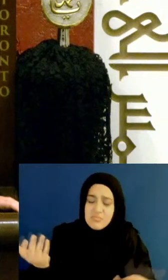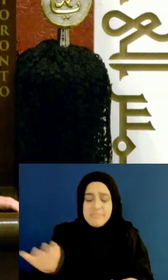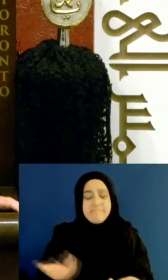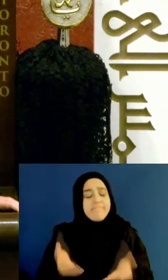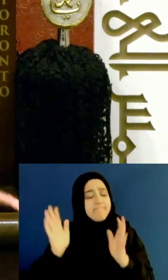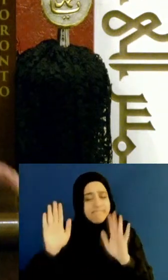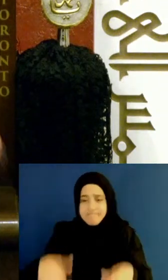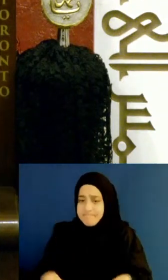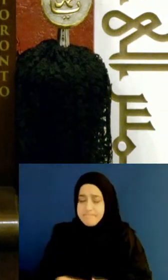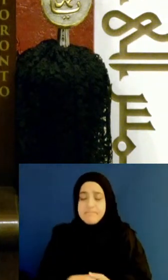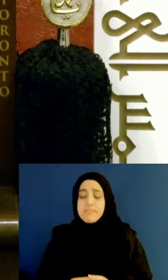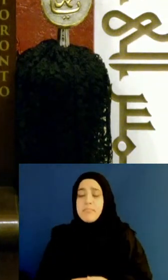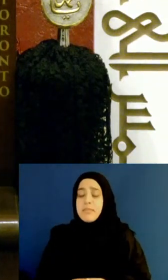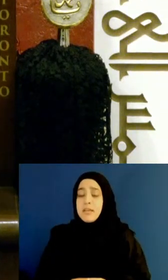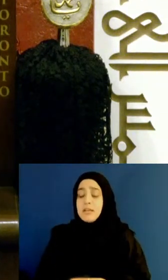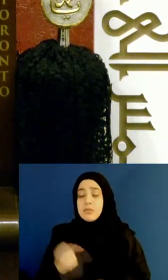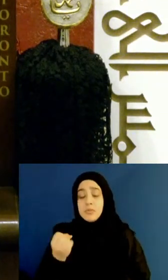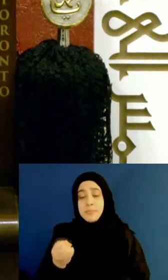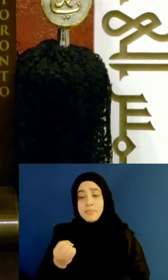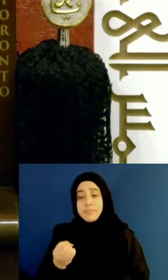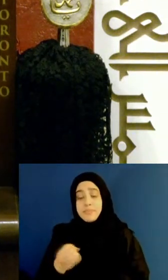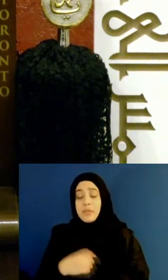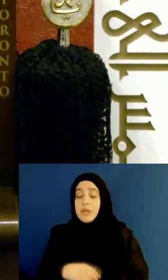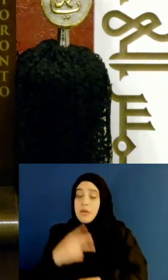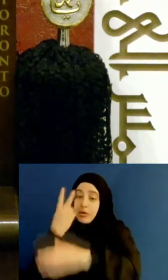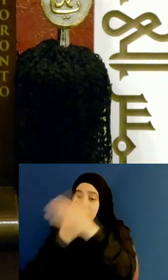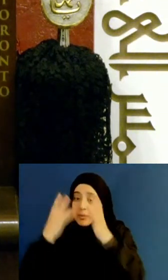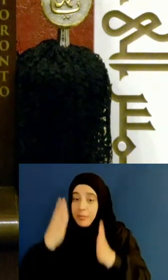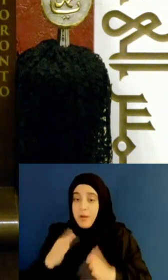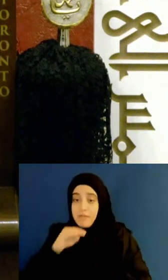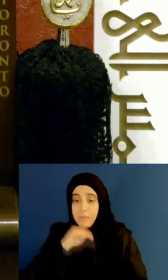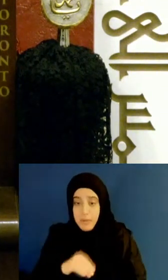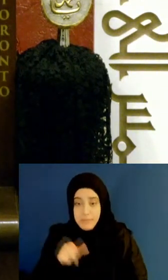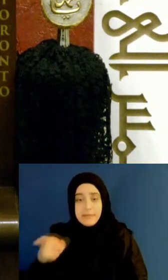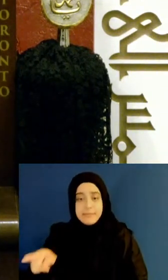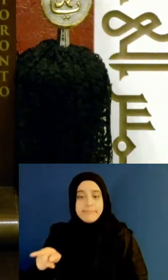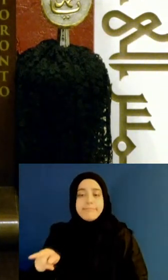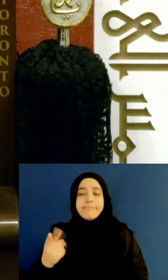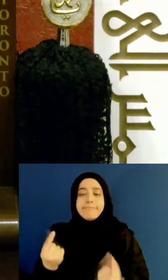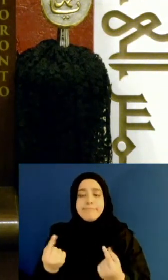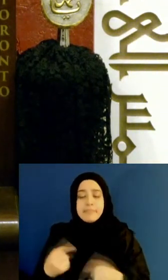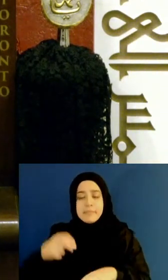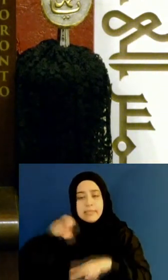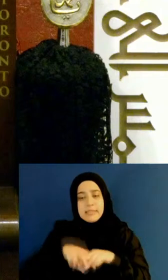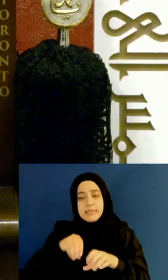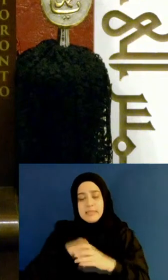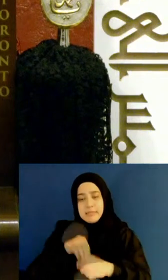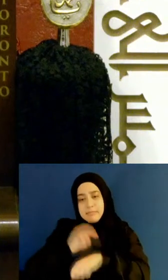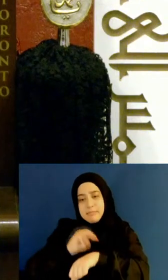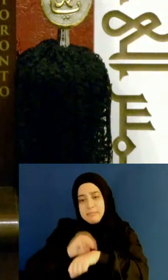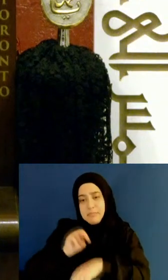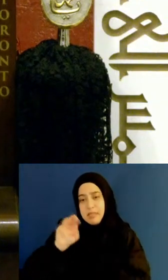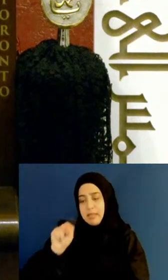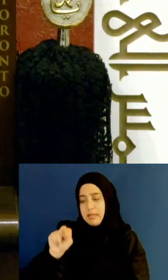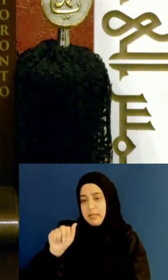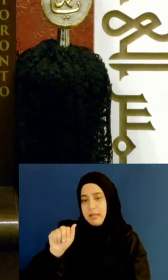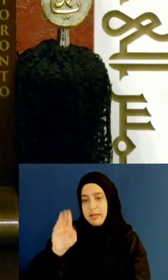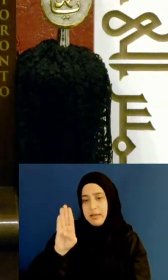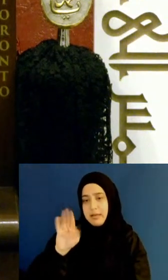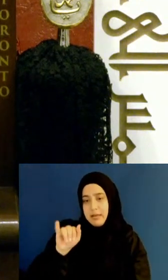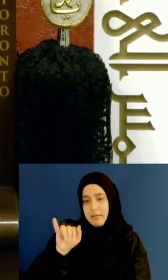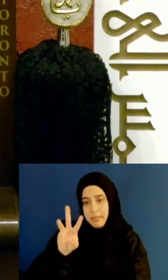al-Nabawi. And Rasulullah had a habit that whenever he delivered a khutbah